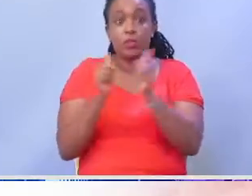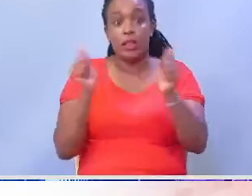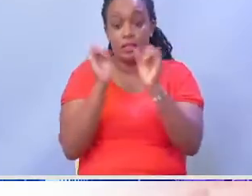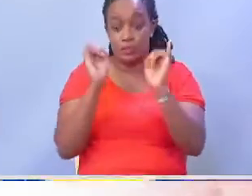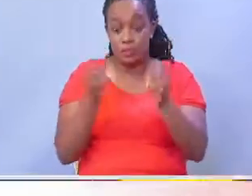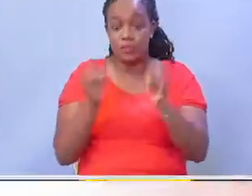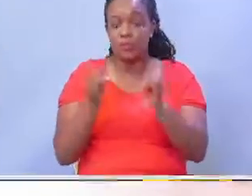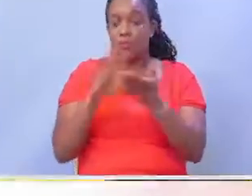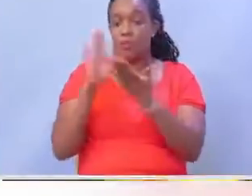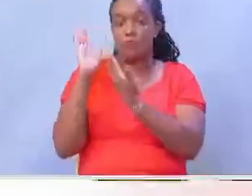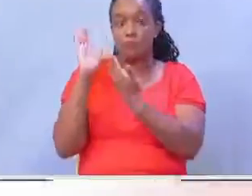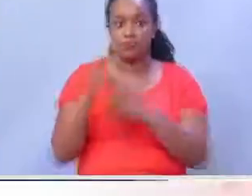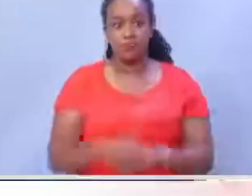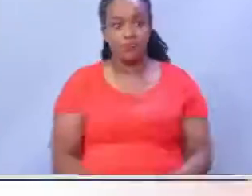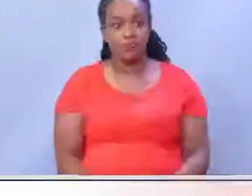reports.